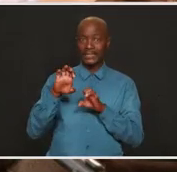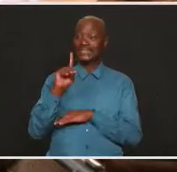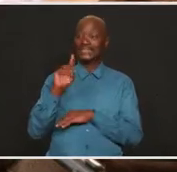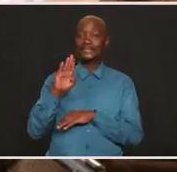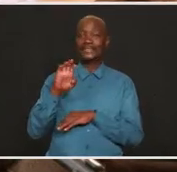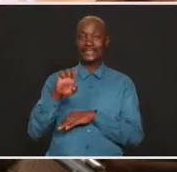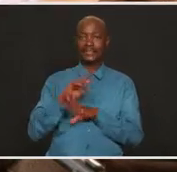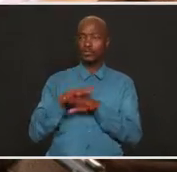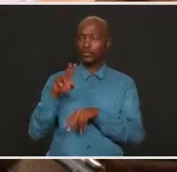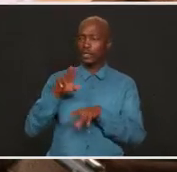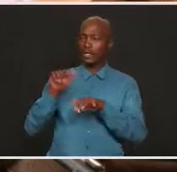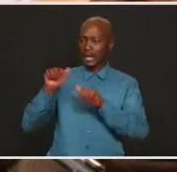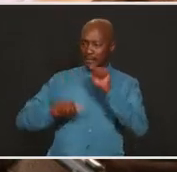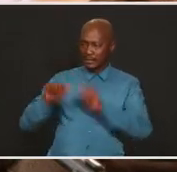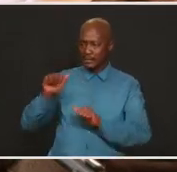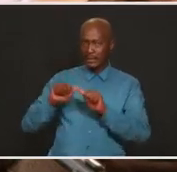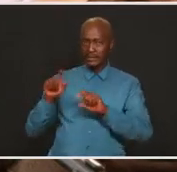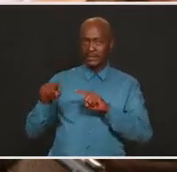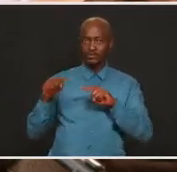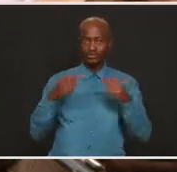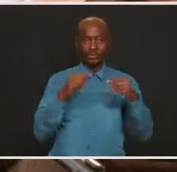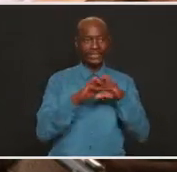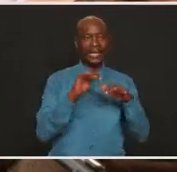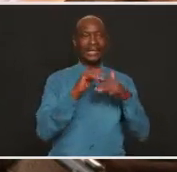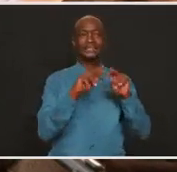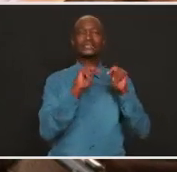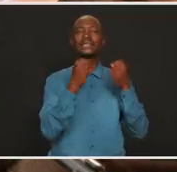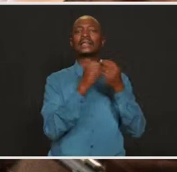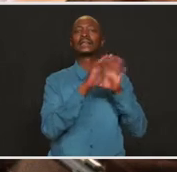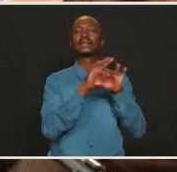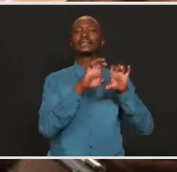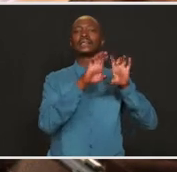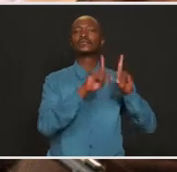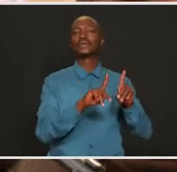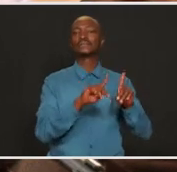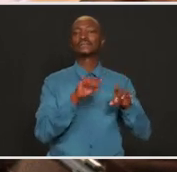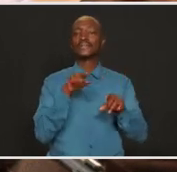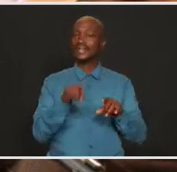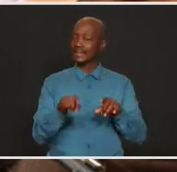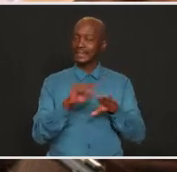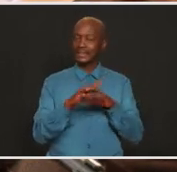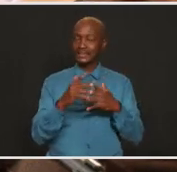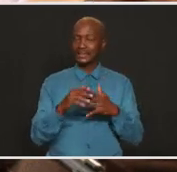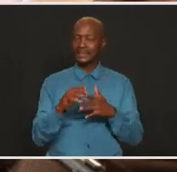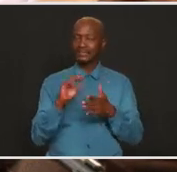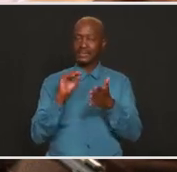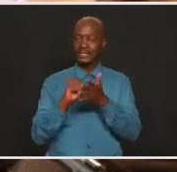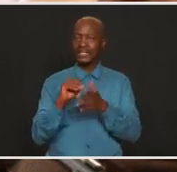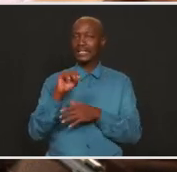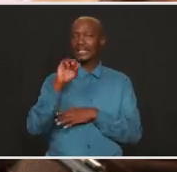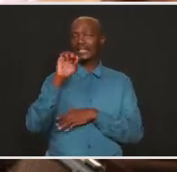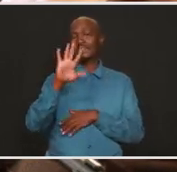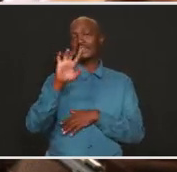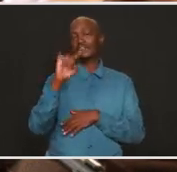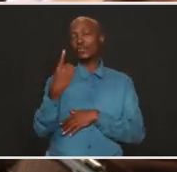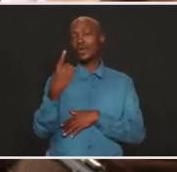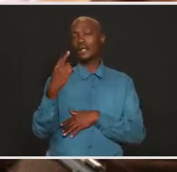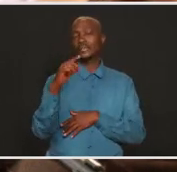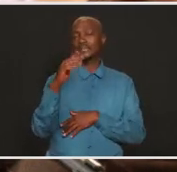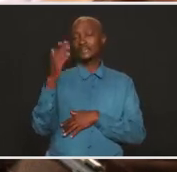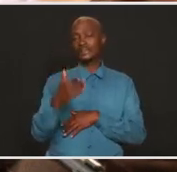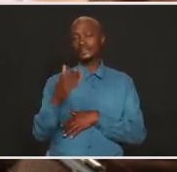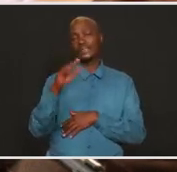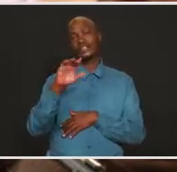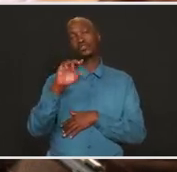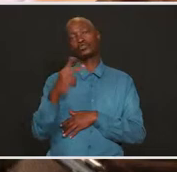assess your child strictly against the national curriculum statement this is set out in section 51 subsection 2.